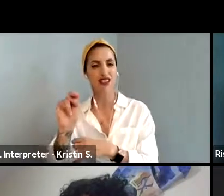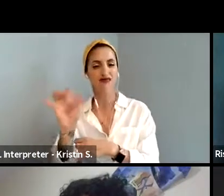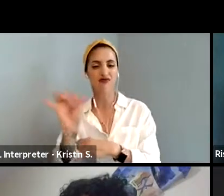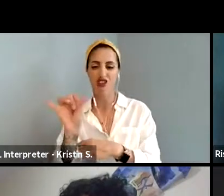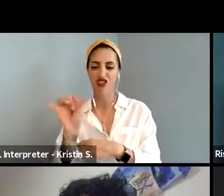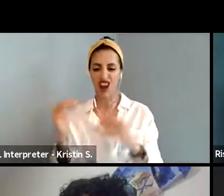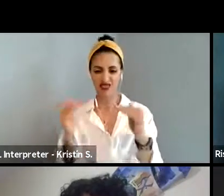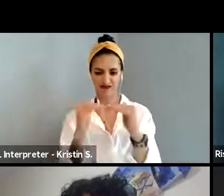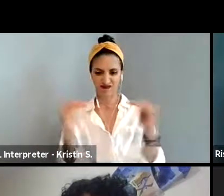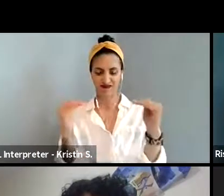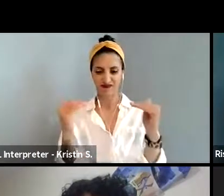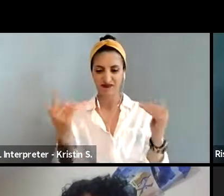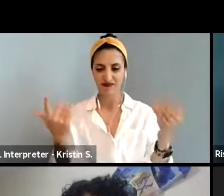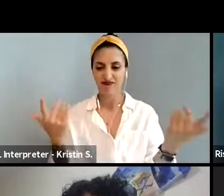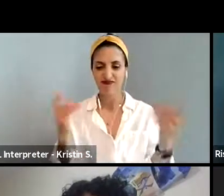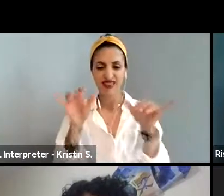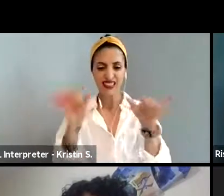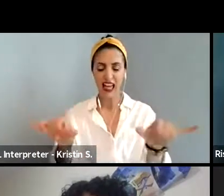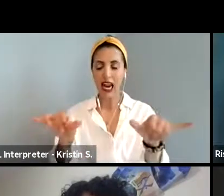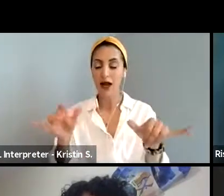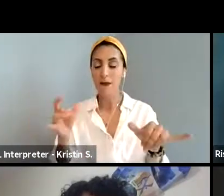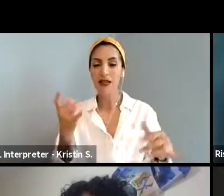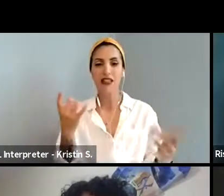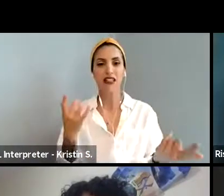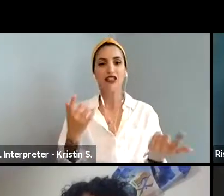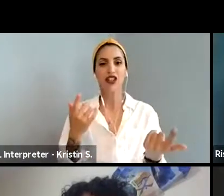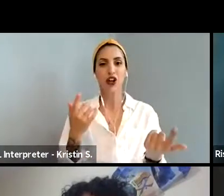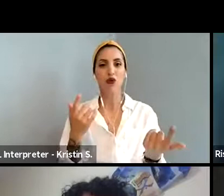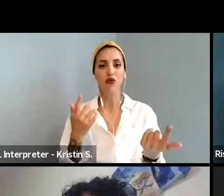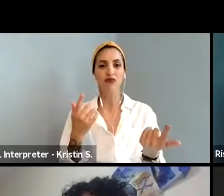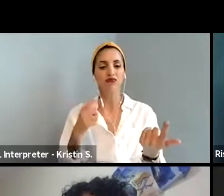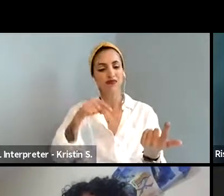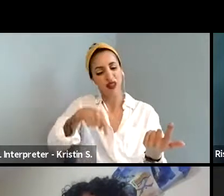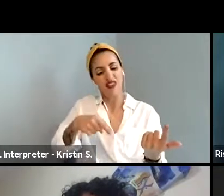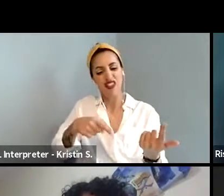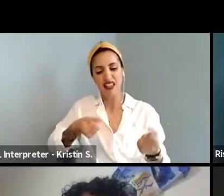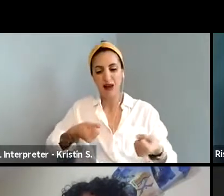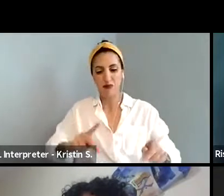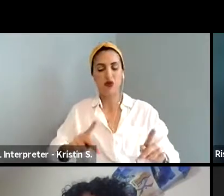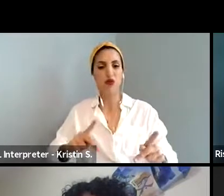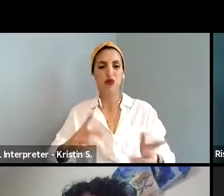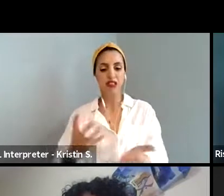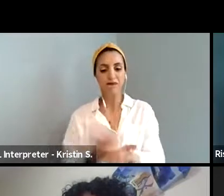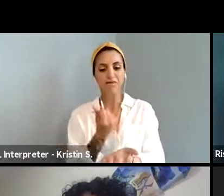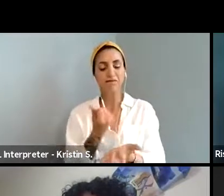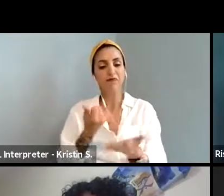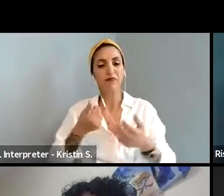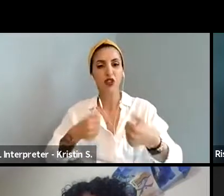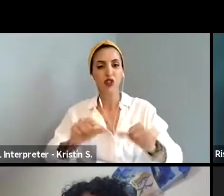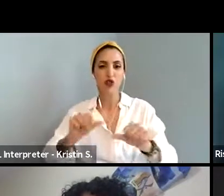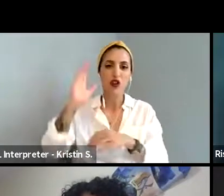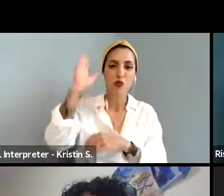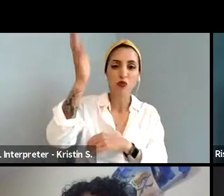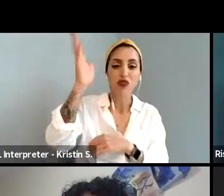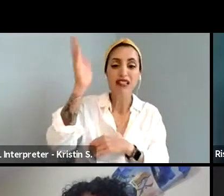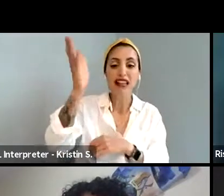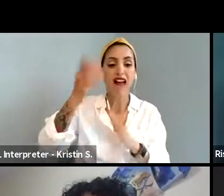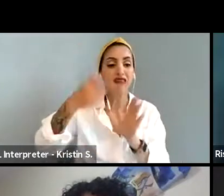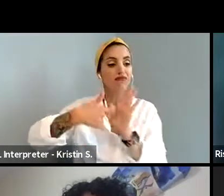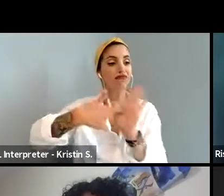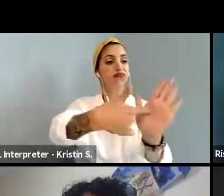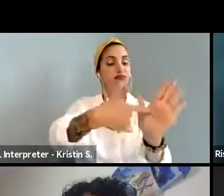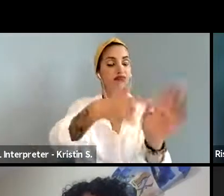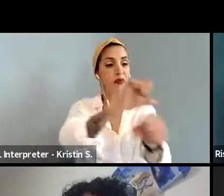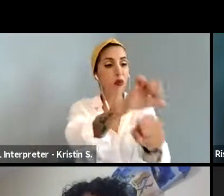of crisis, really. The opportunity to have a chance to present a work with the